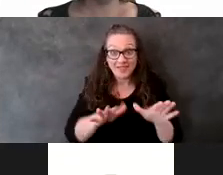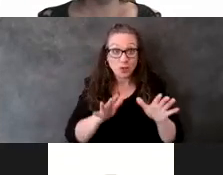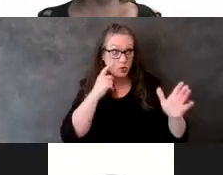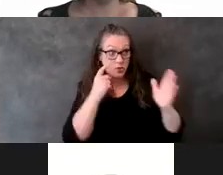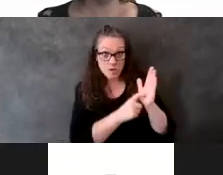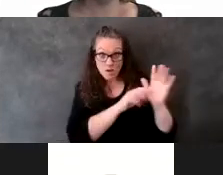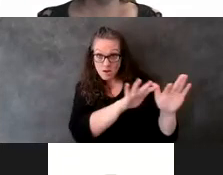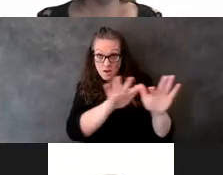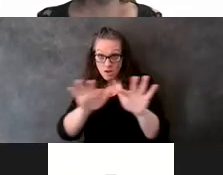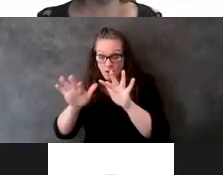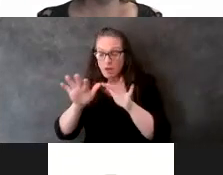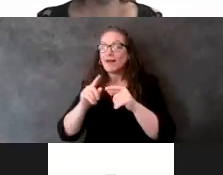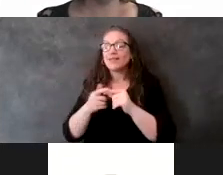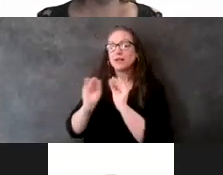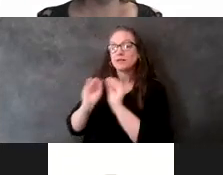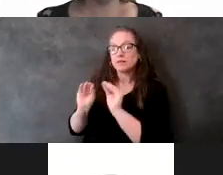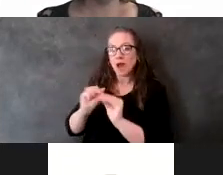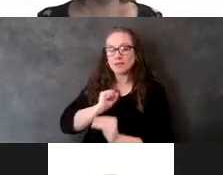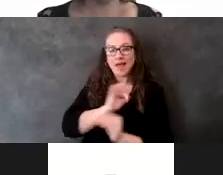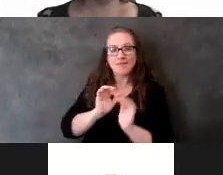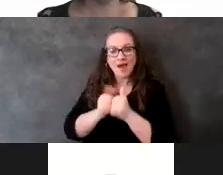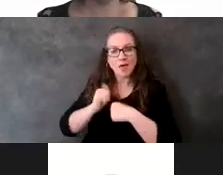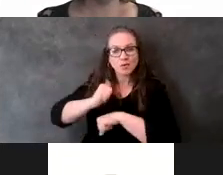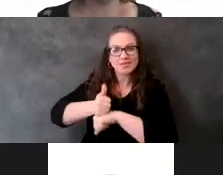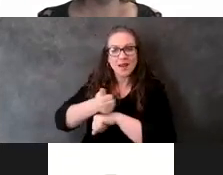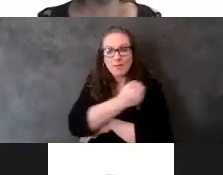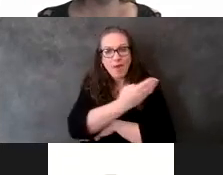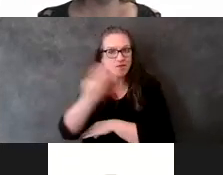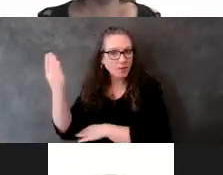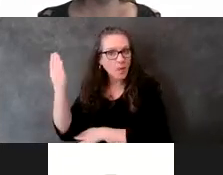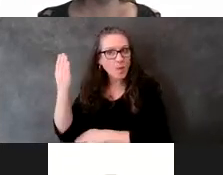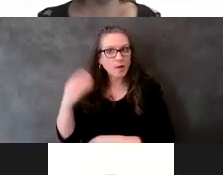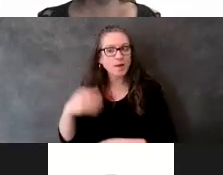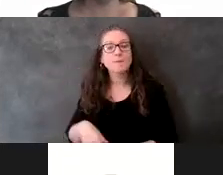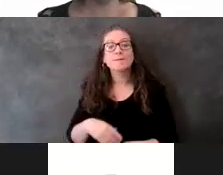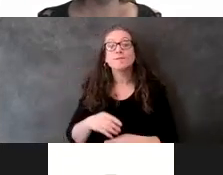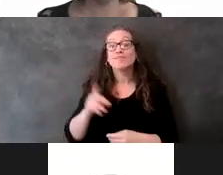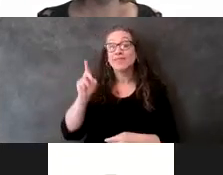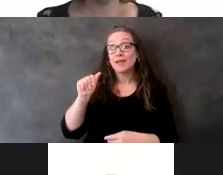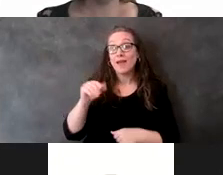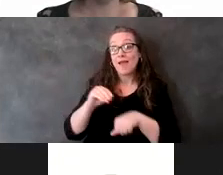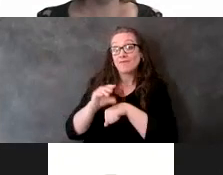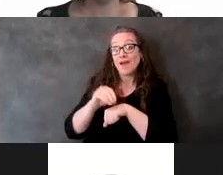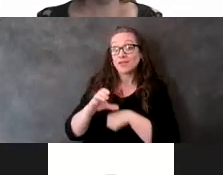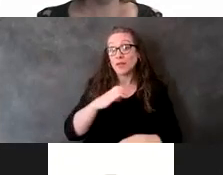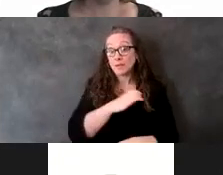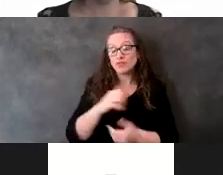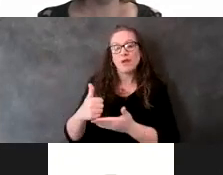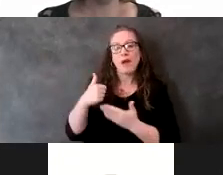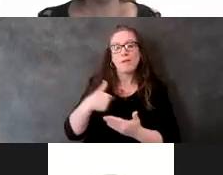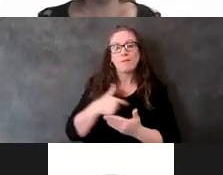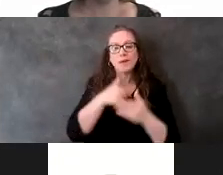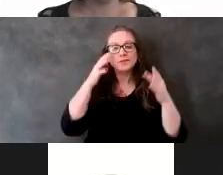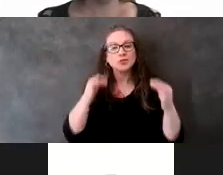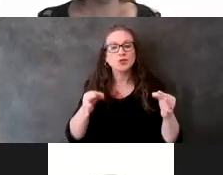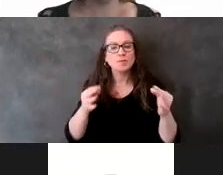remedied all of the access barriers. The Disability Advisory Commission helped us determine what was the best way to accommodate